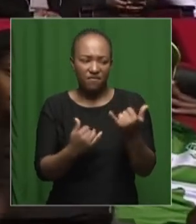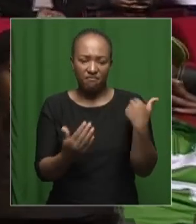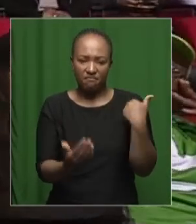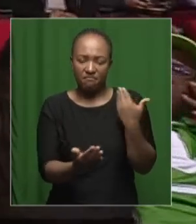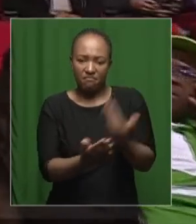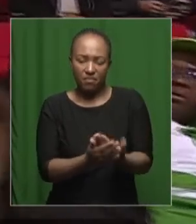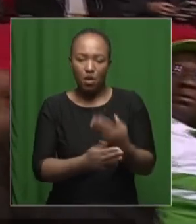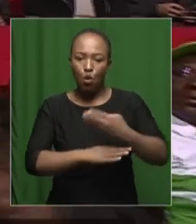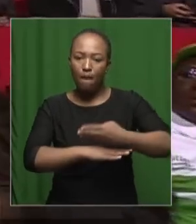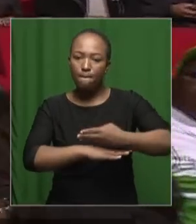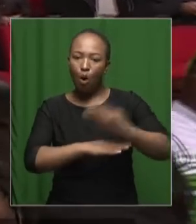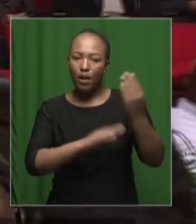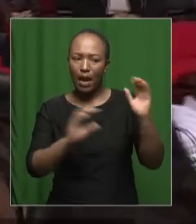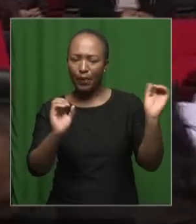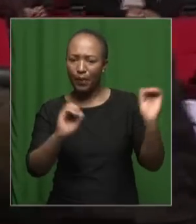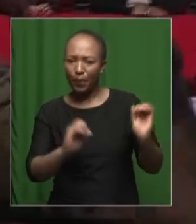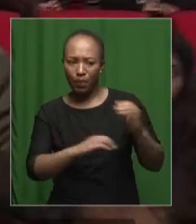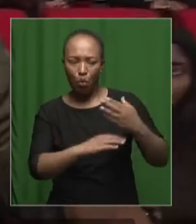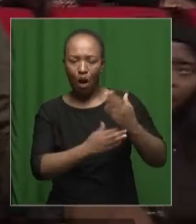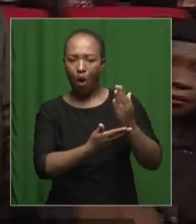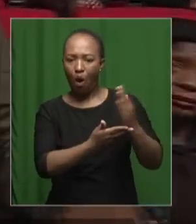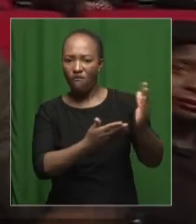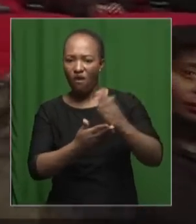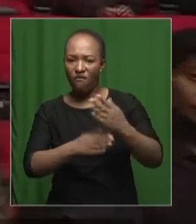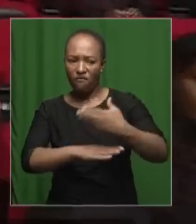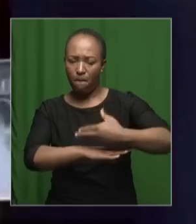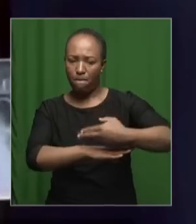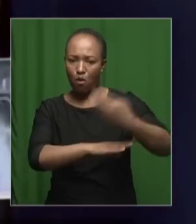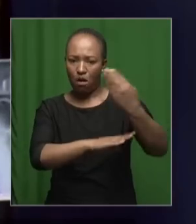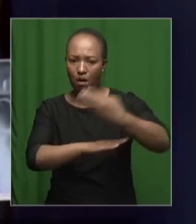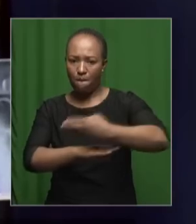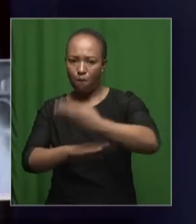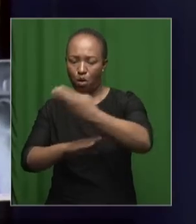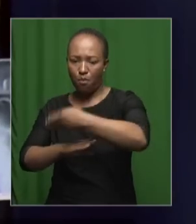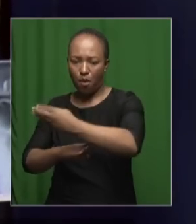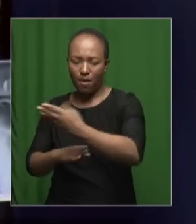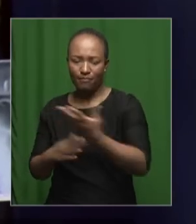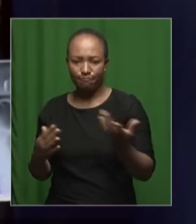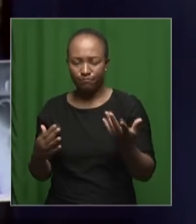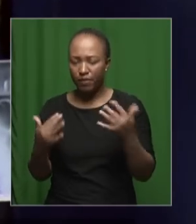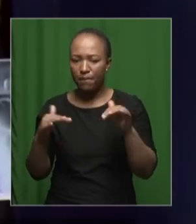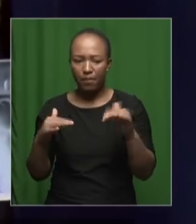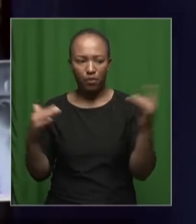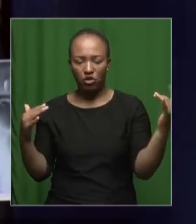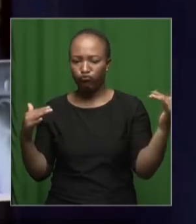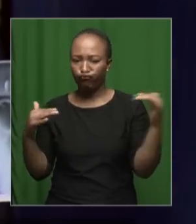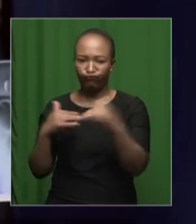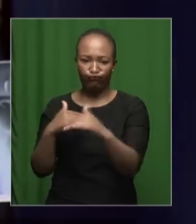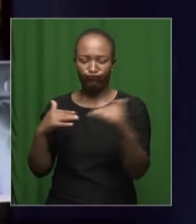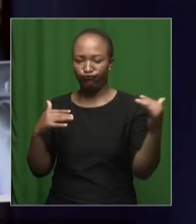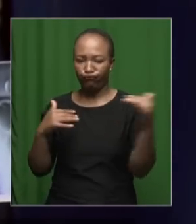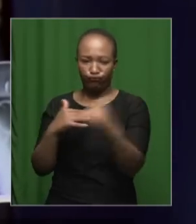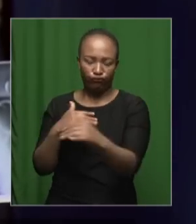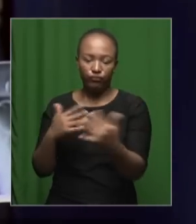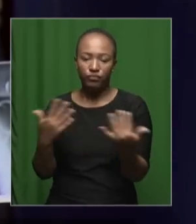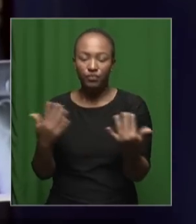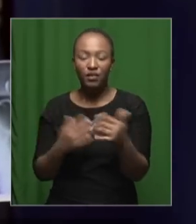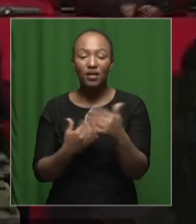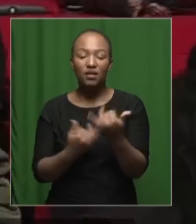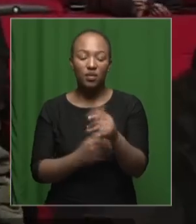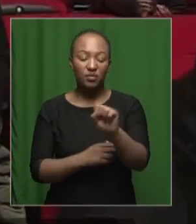have borders? And the second question goes around the attitude of South Africans